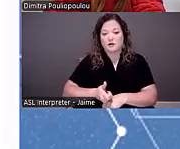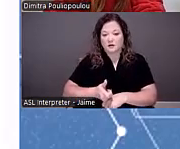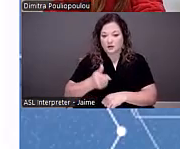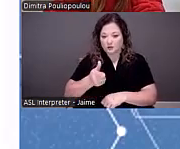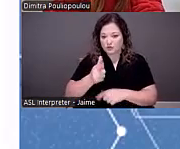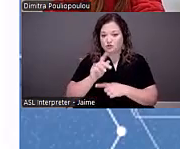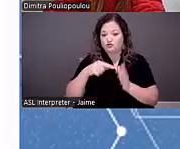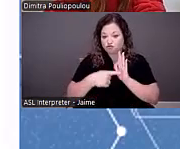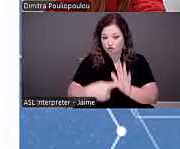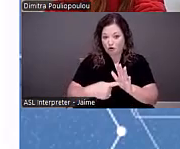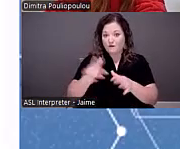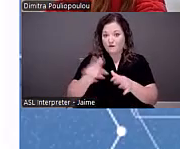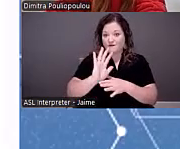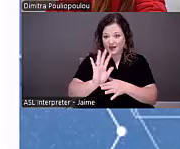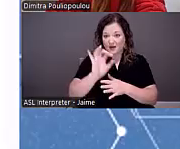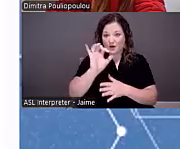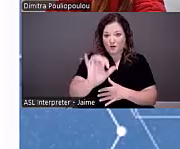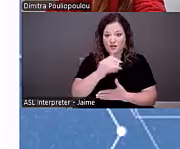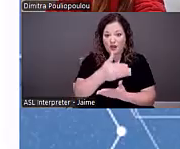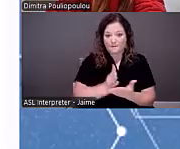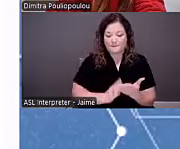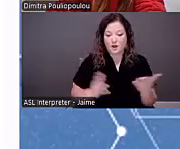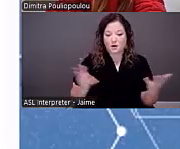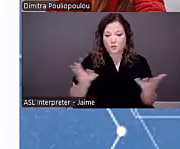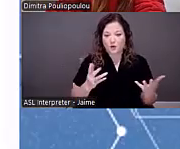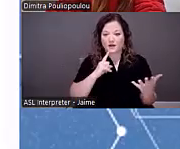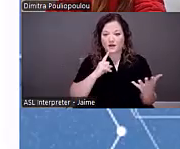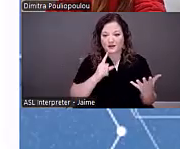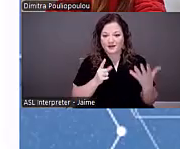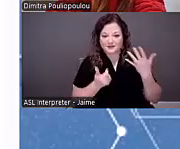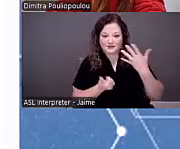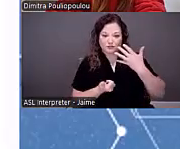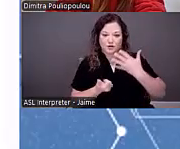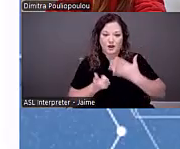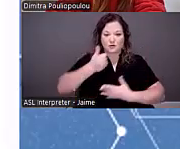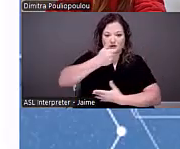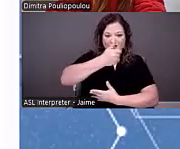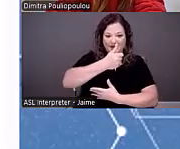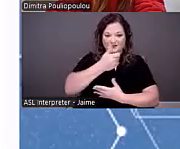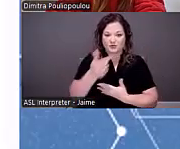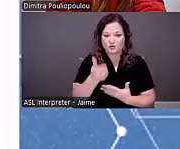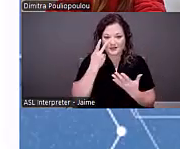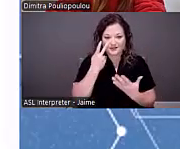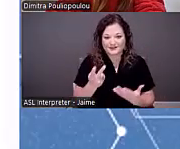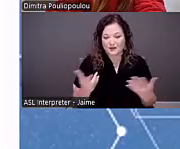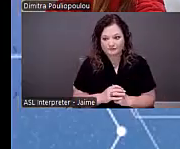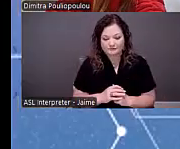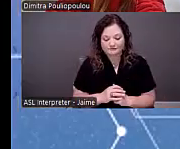video right here, which is the part about what is prioritizing, so that you can get to see what it looks like.